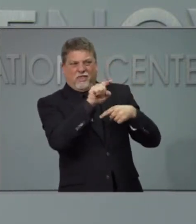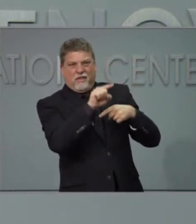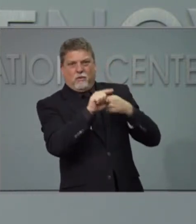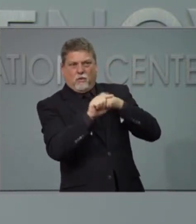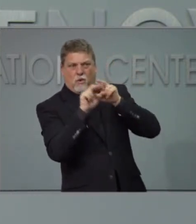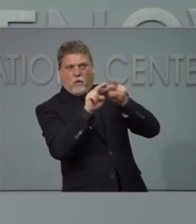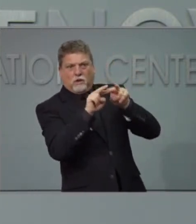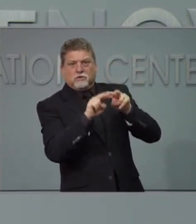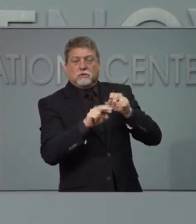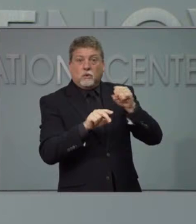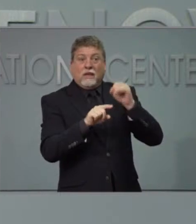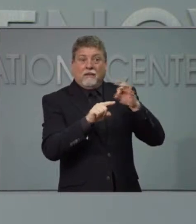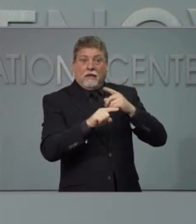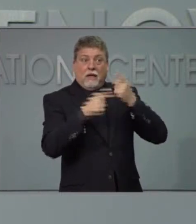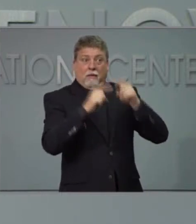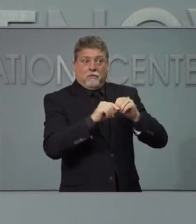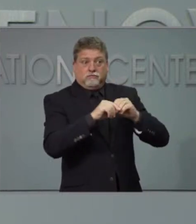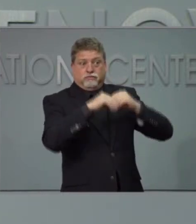state. Thanks.